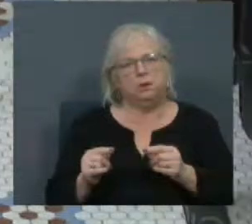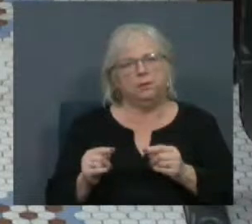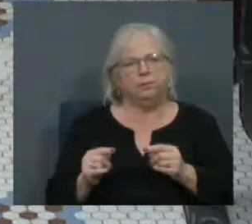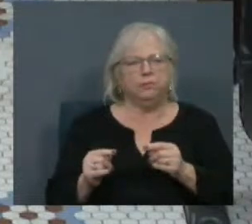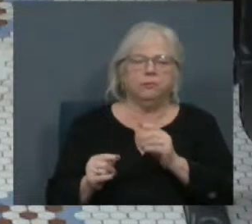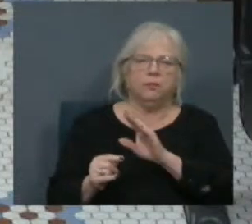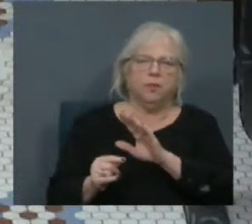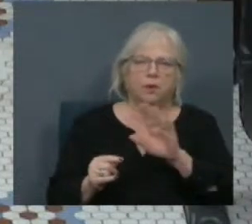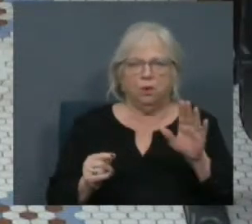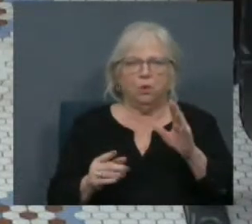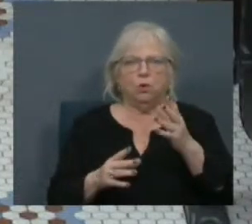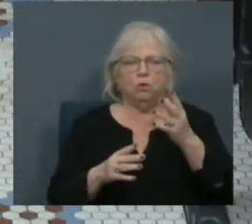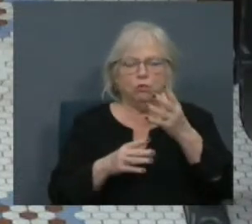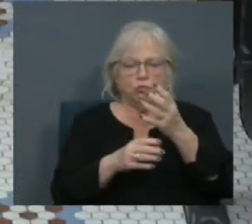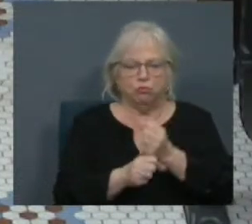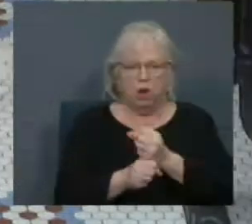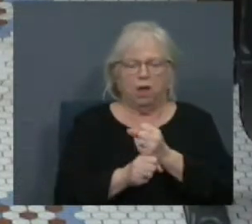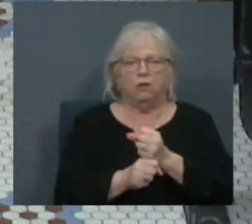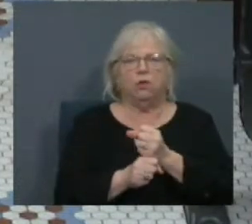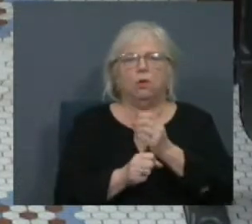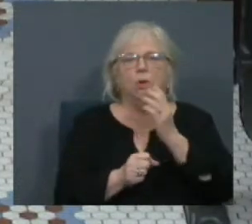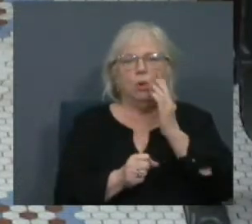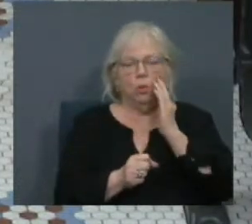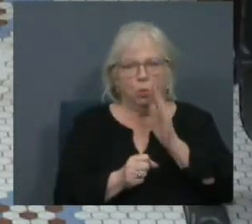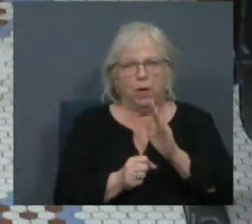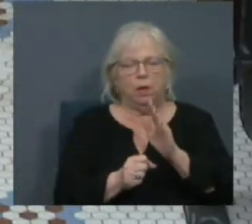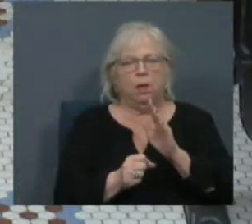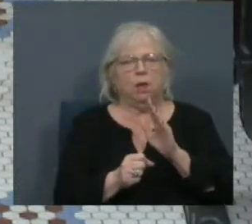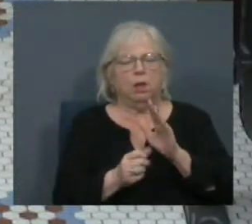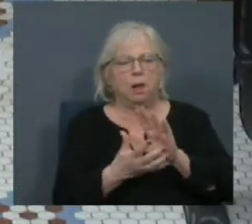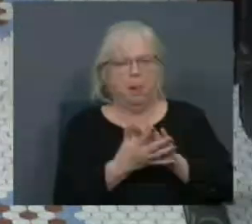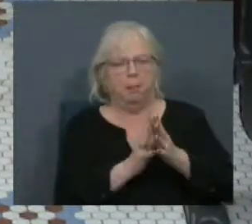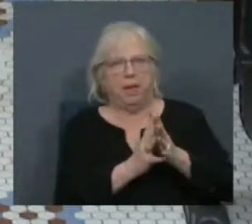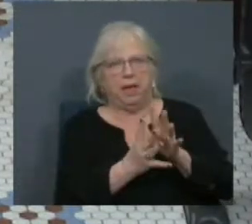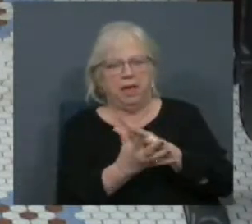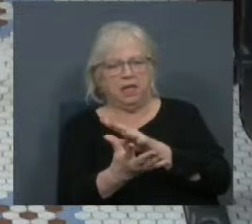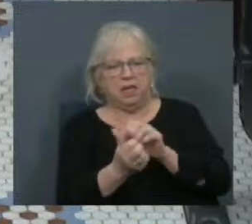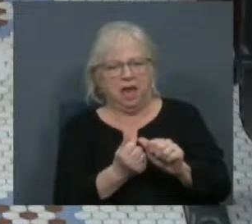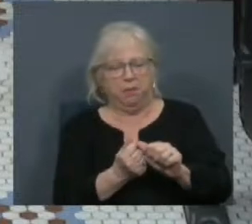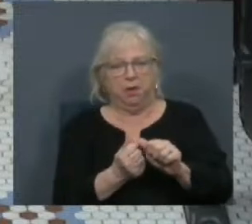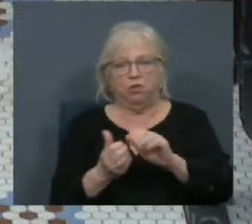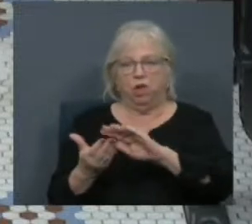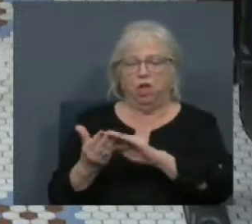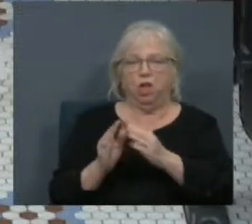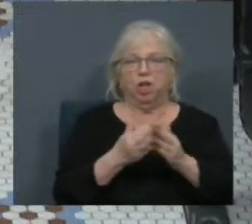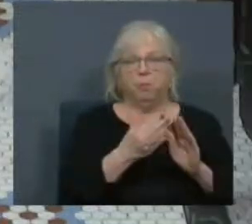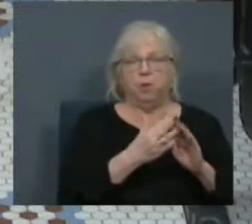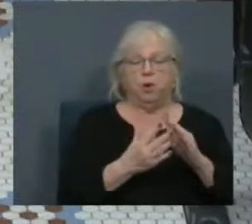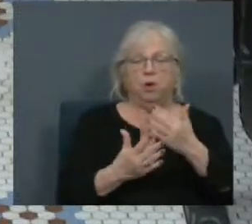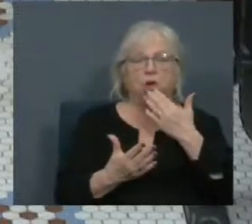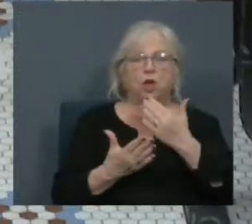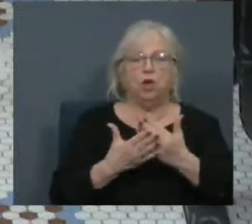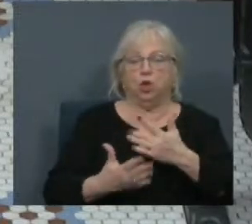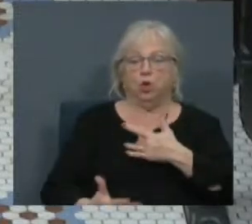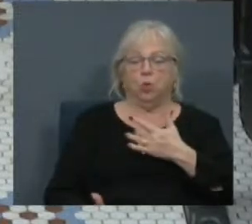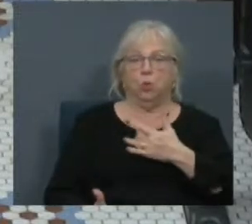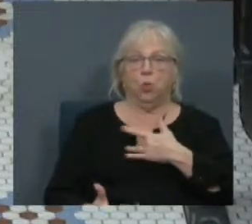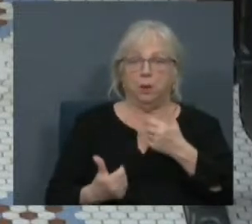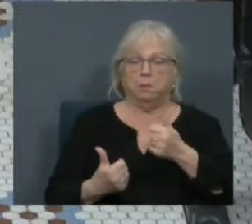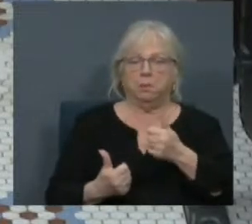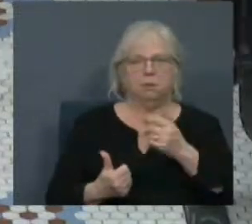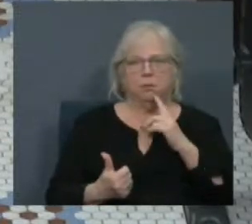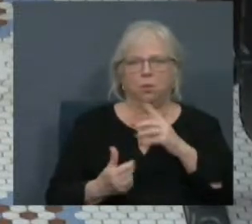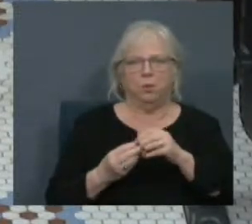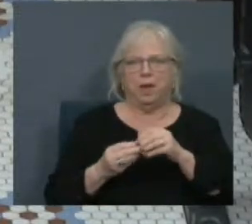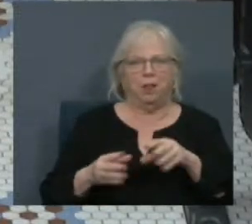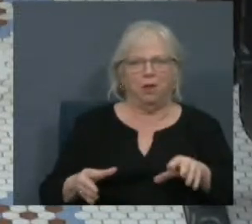Your trust will be damaged. Community goodwill will be lost. And you will